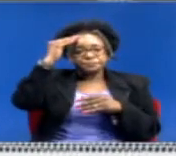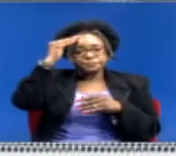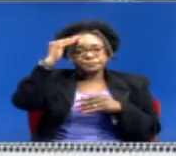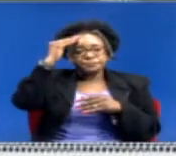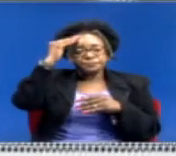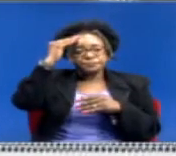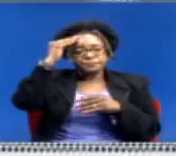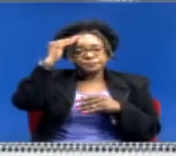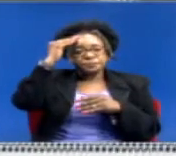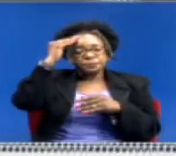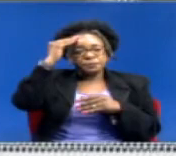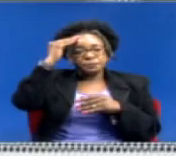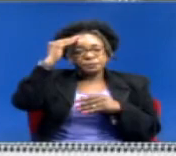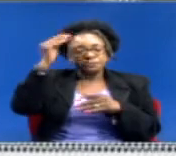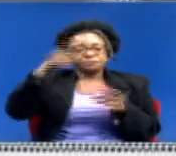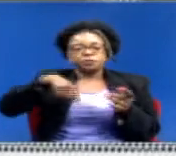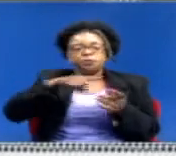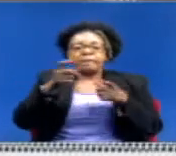And